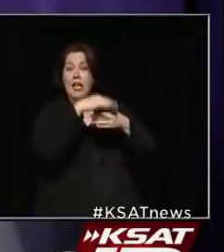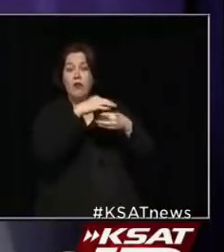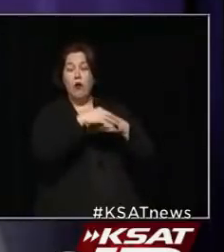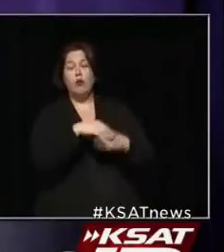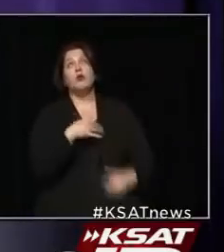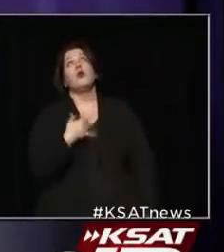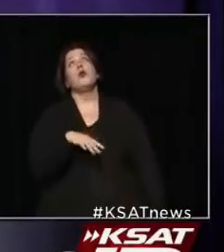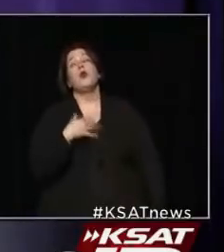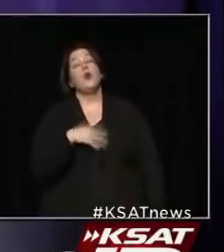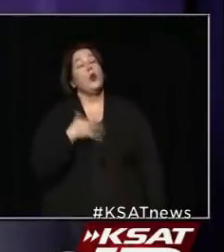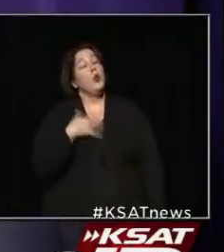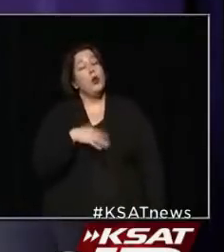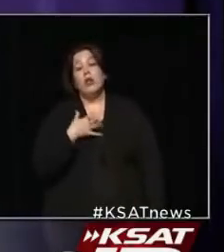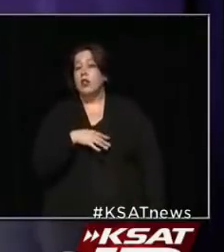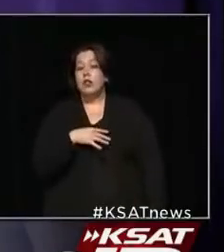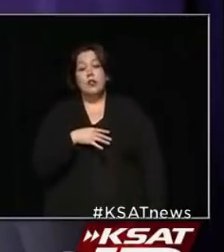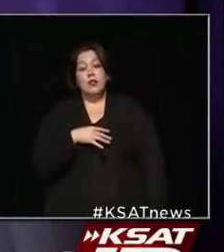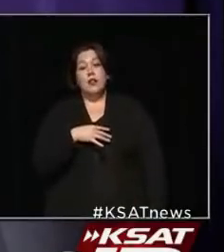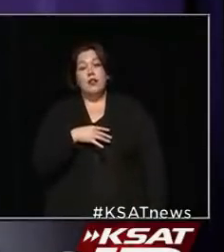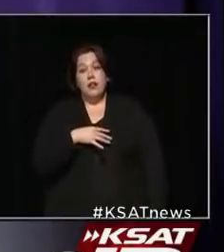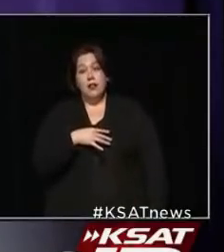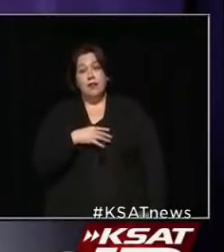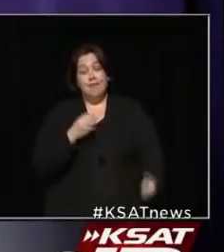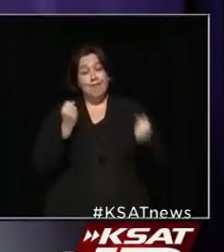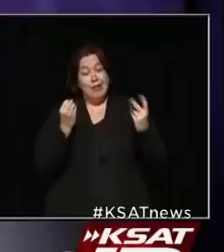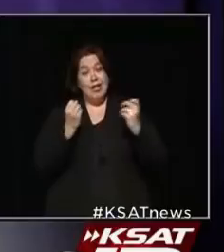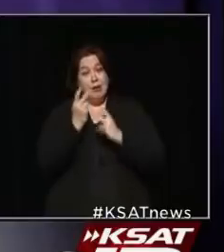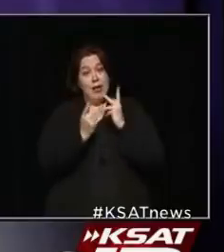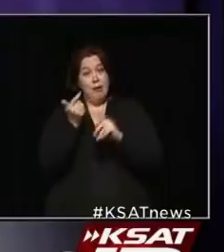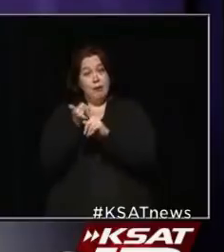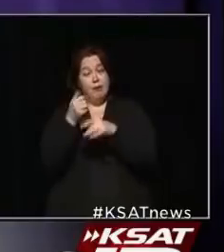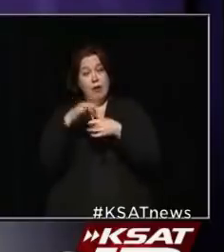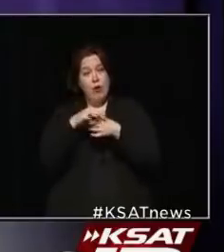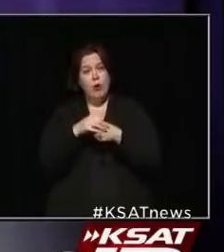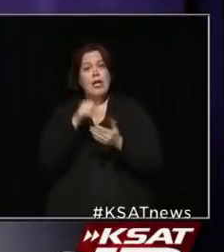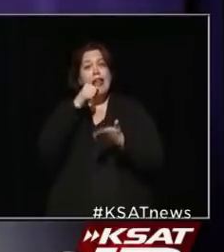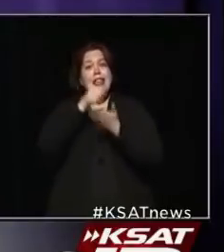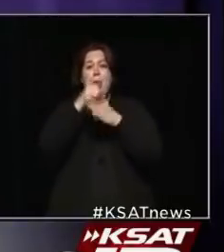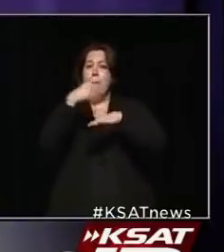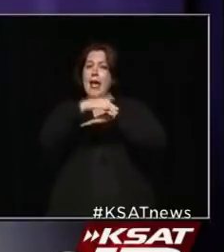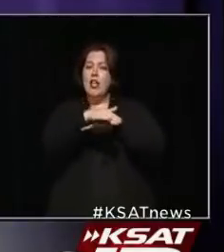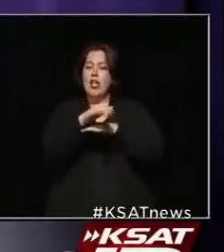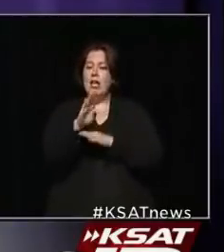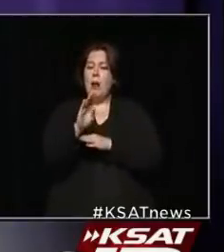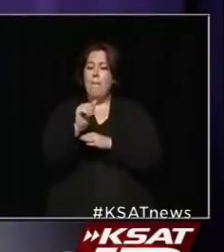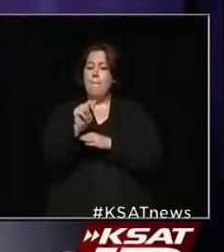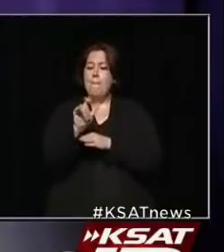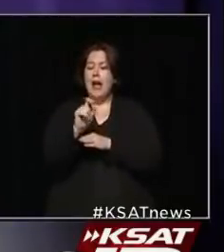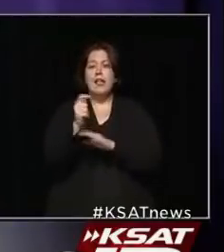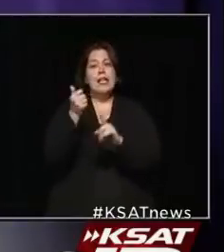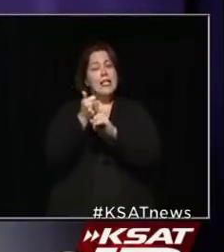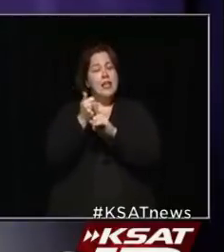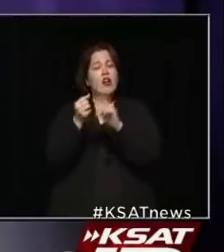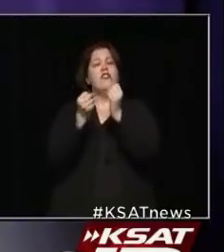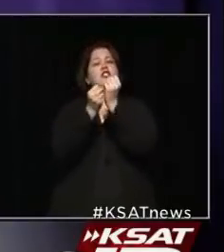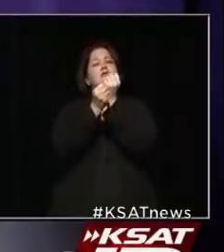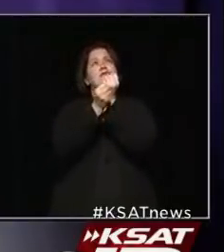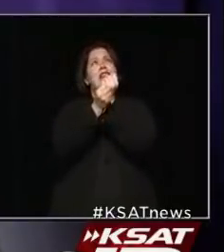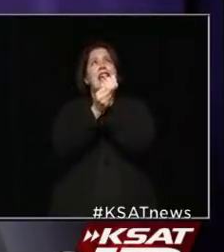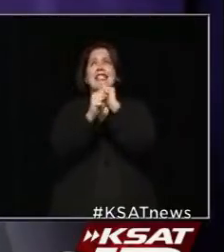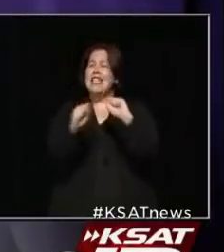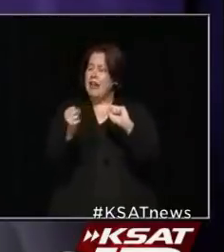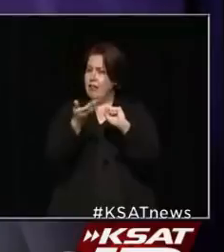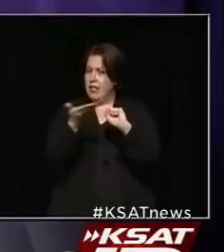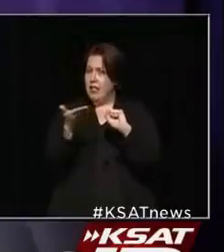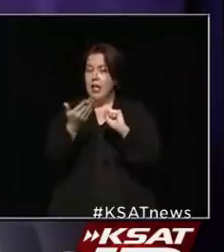to be a huge turnout. The mail-in ballot, again, is a very safety measure, and I want to